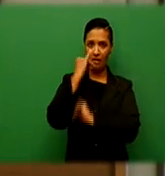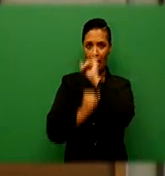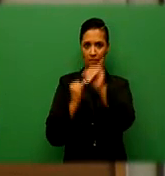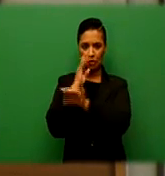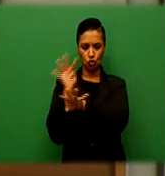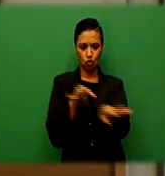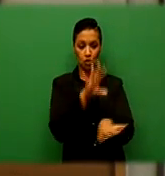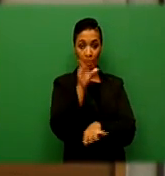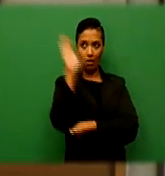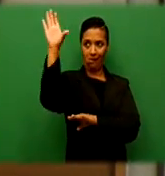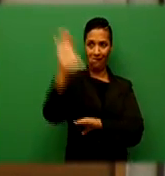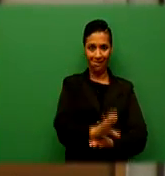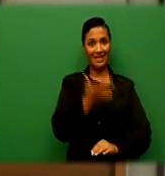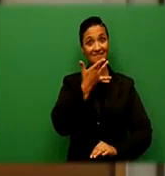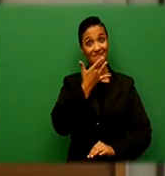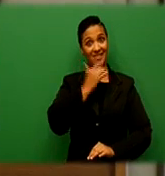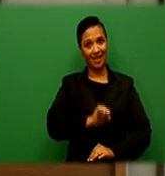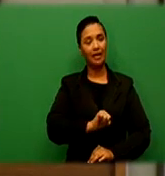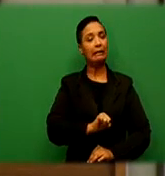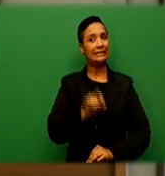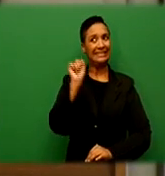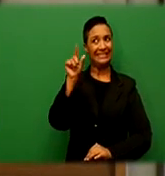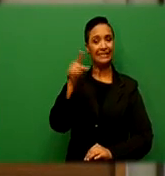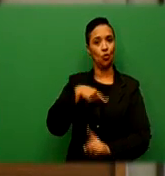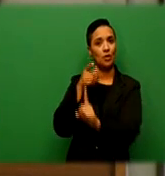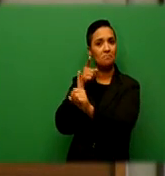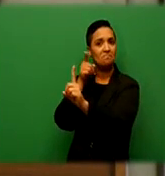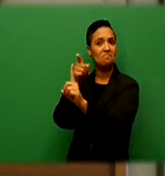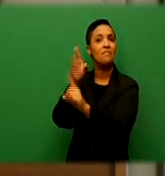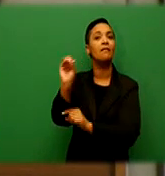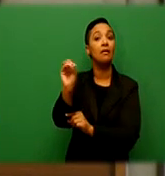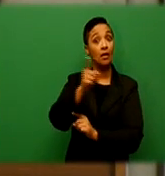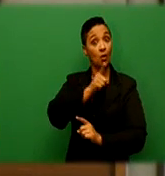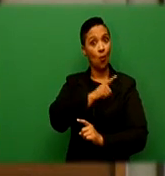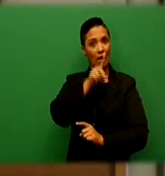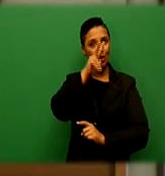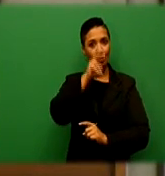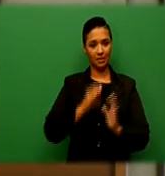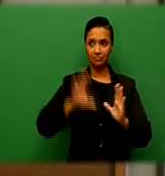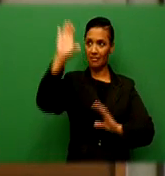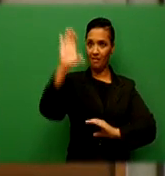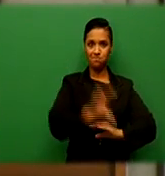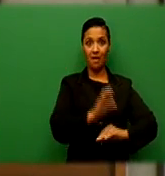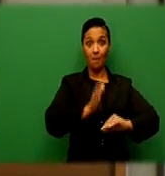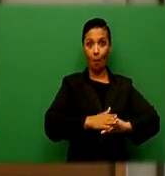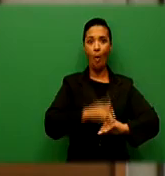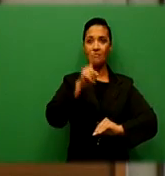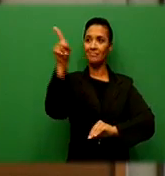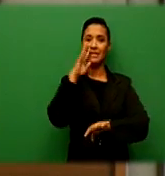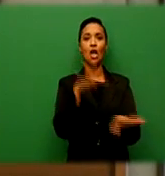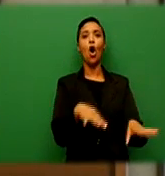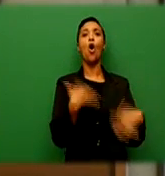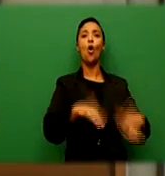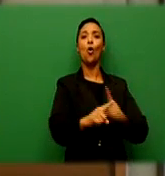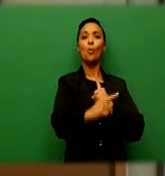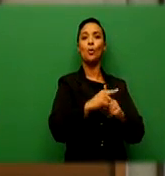you are not going to be getting those capital flows unless you have investor confidence. Movements in the foreign